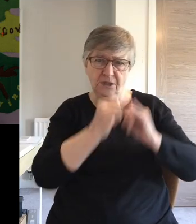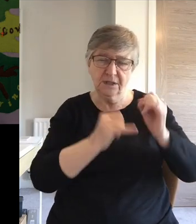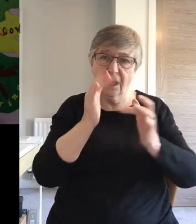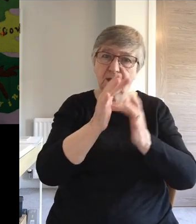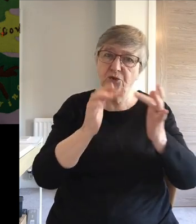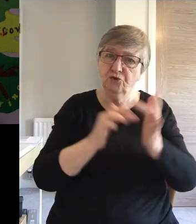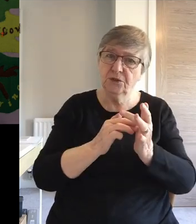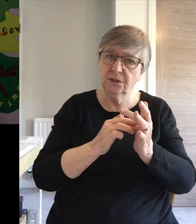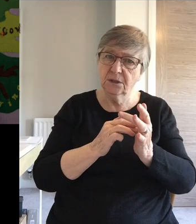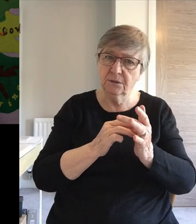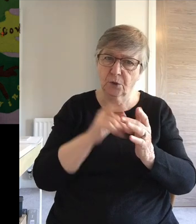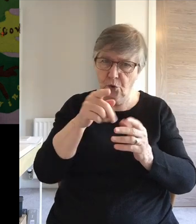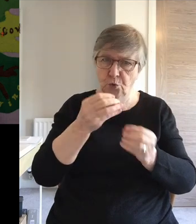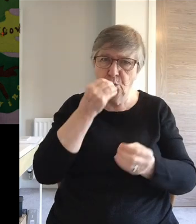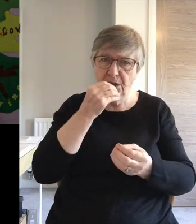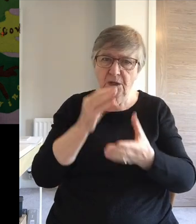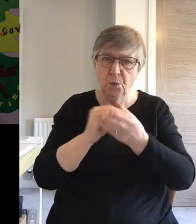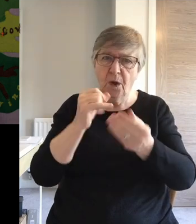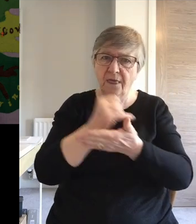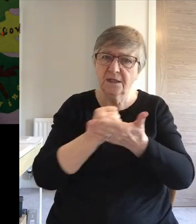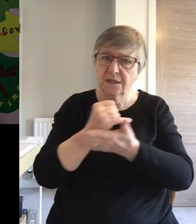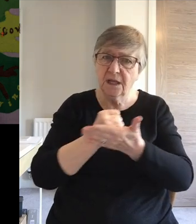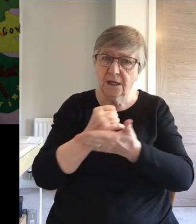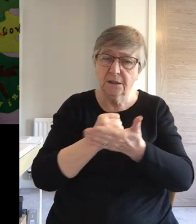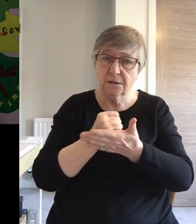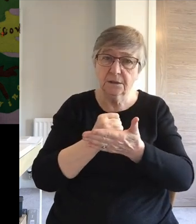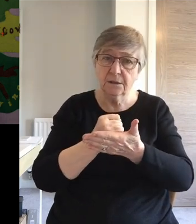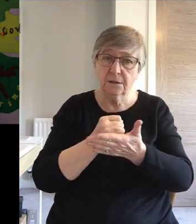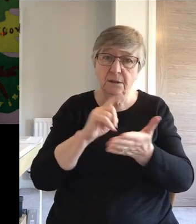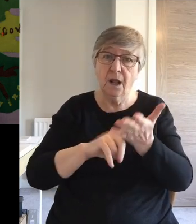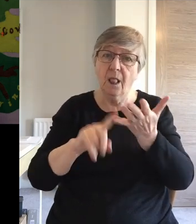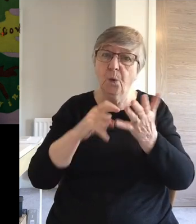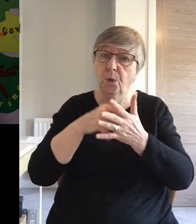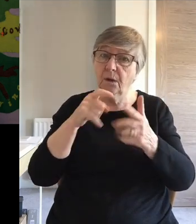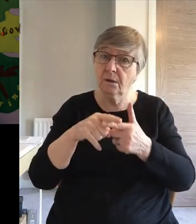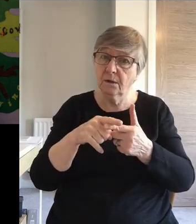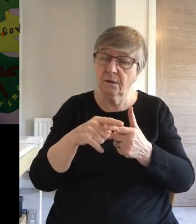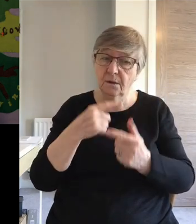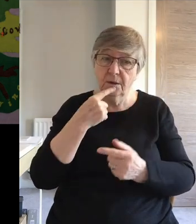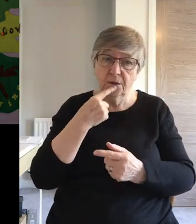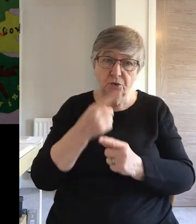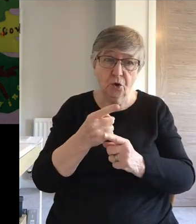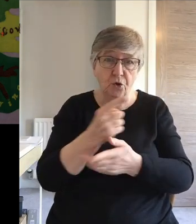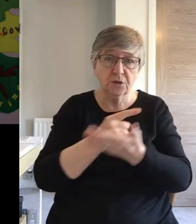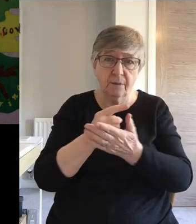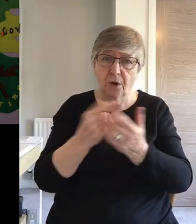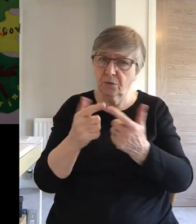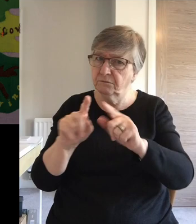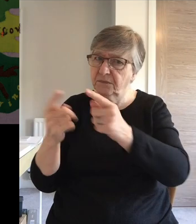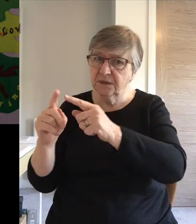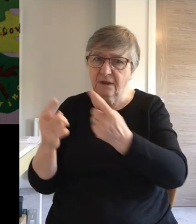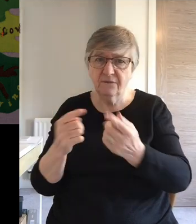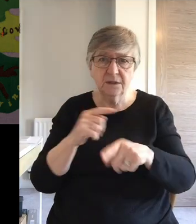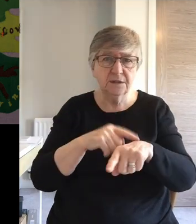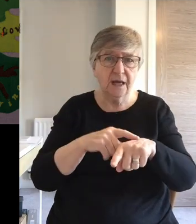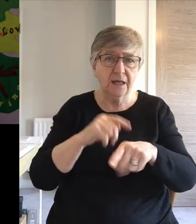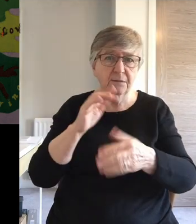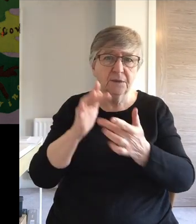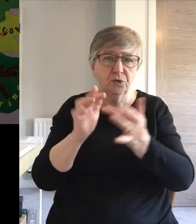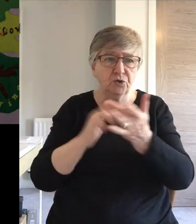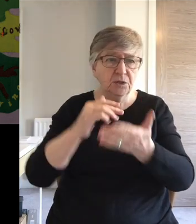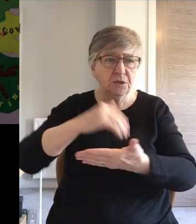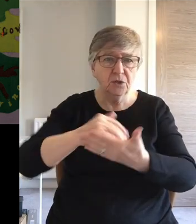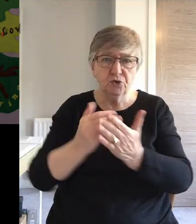ate with. And in the Gospels, and in Luke's Gospel in particular, There are many instances of